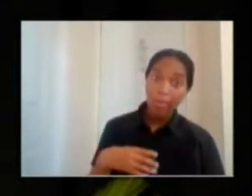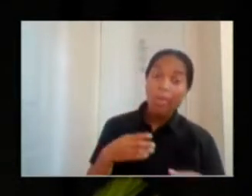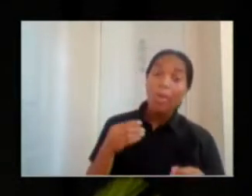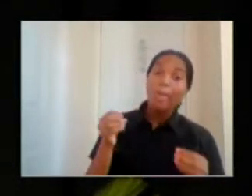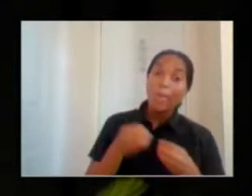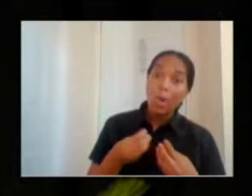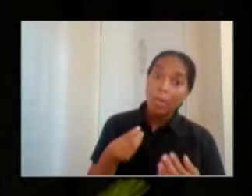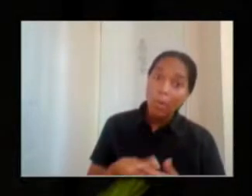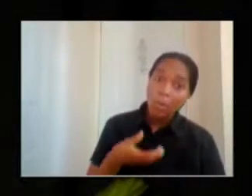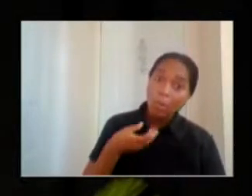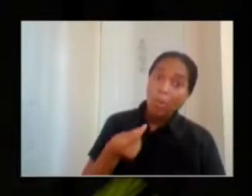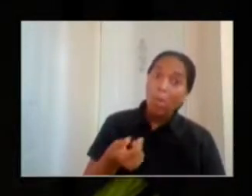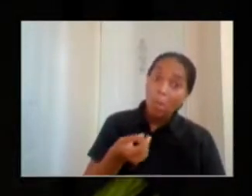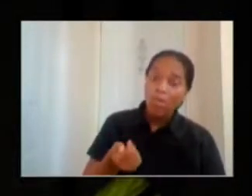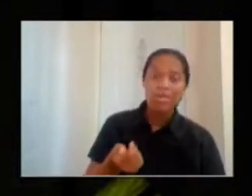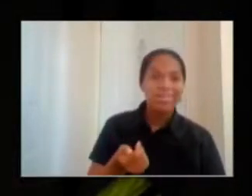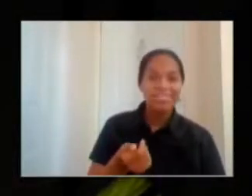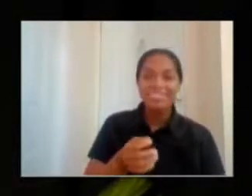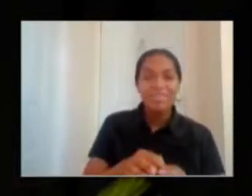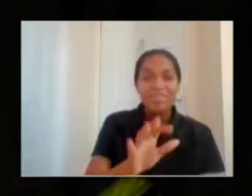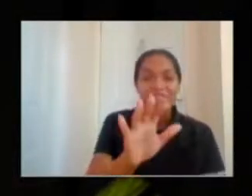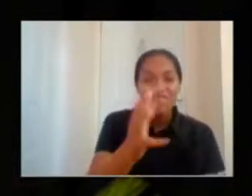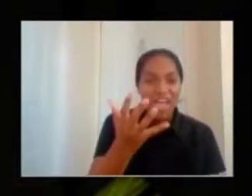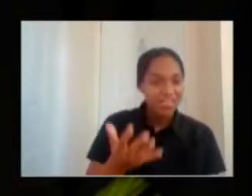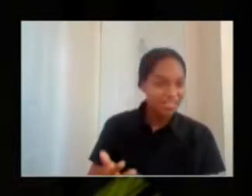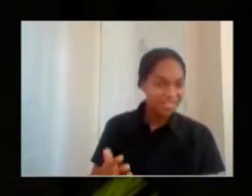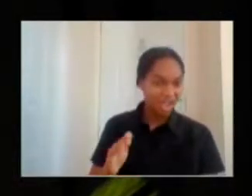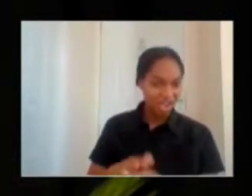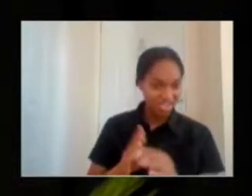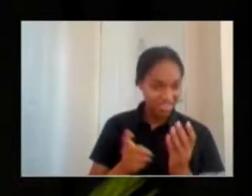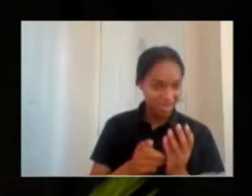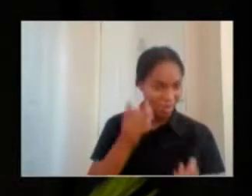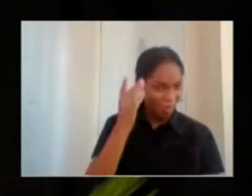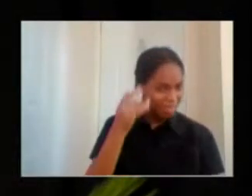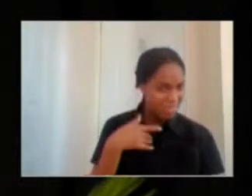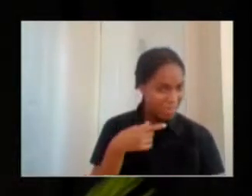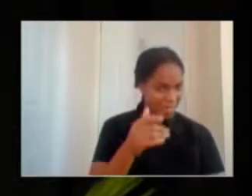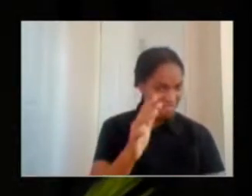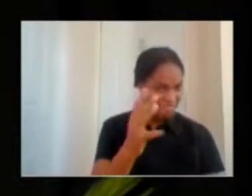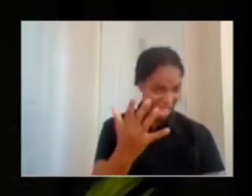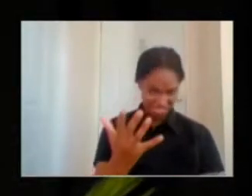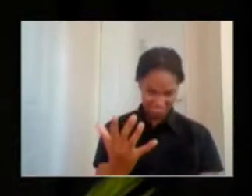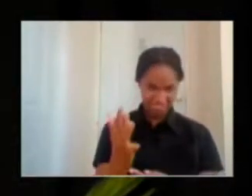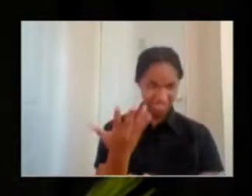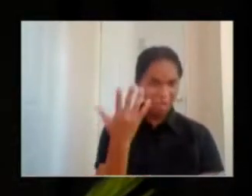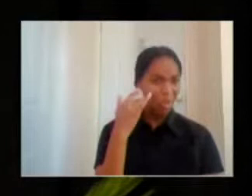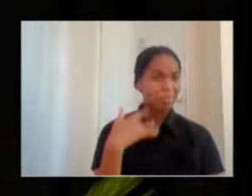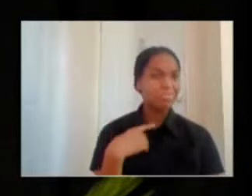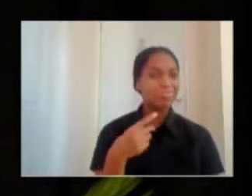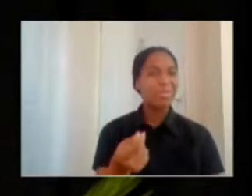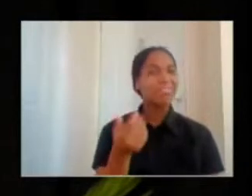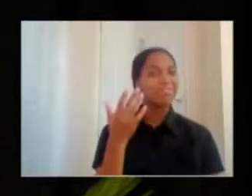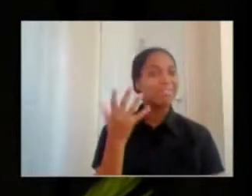even $5 on a device. Why would I spend even $5?